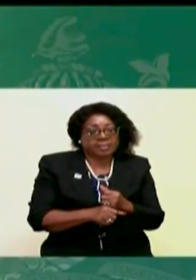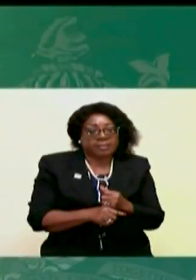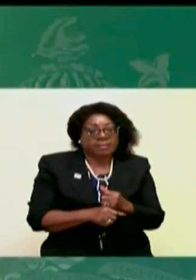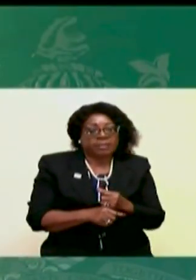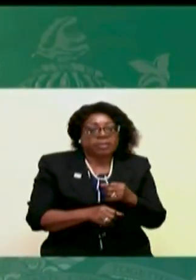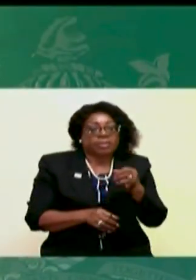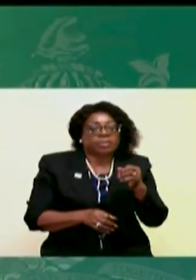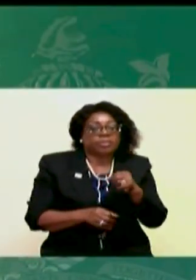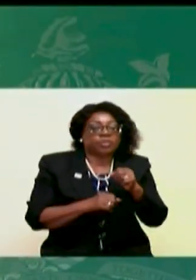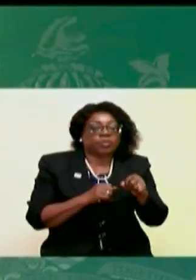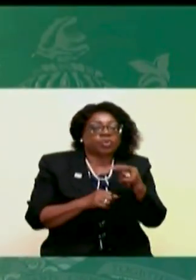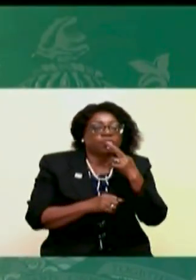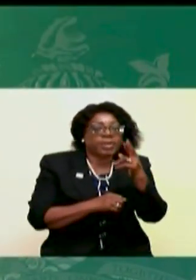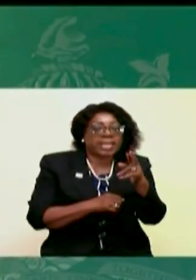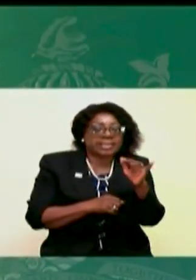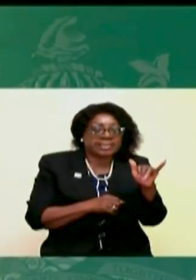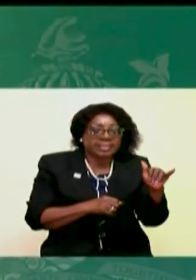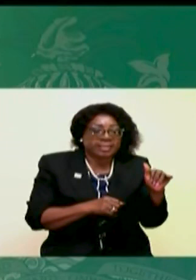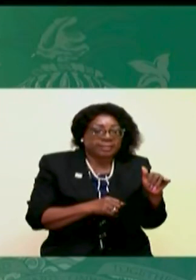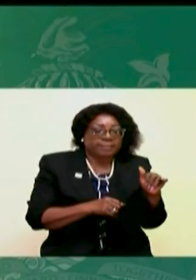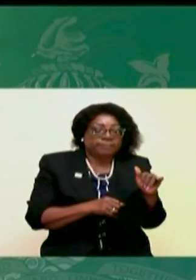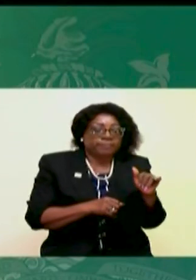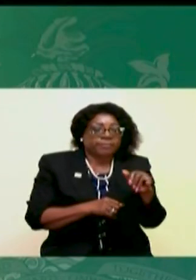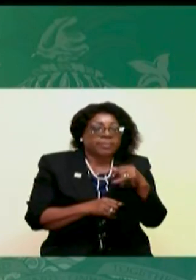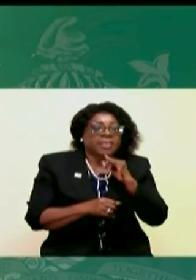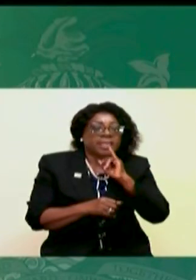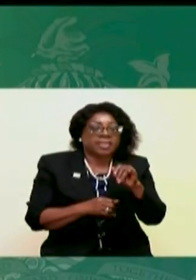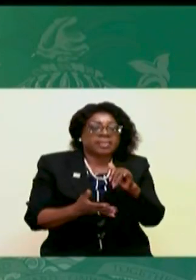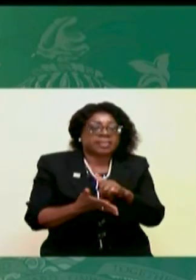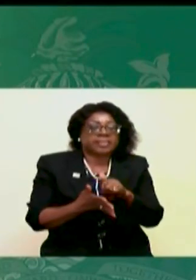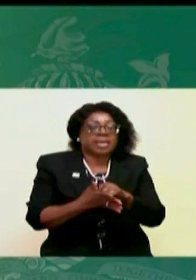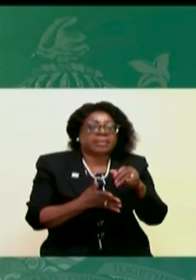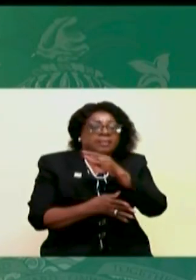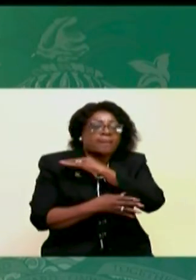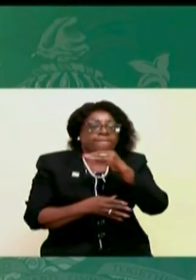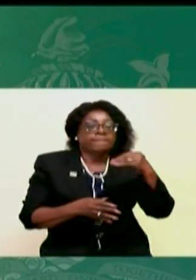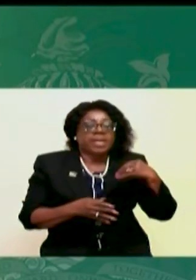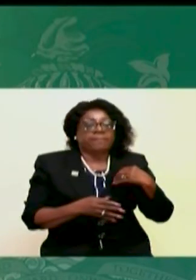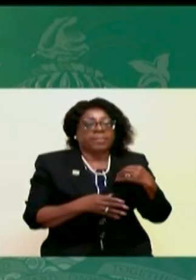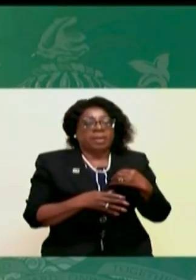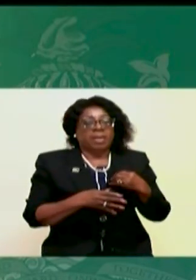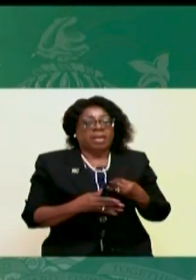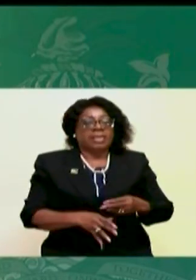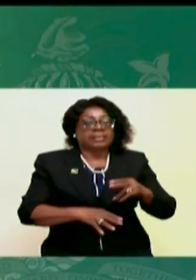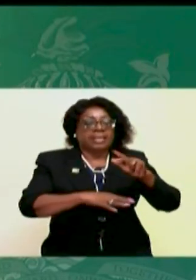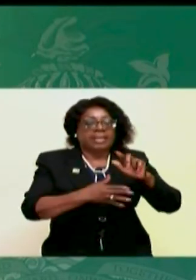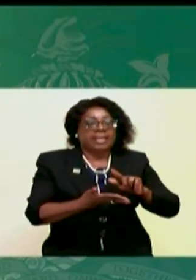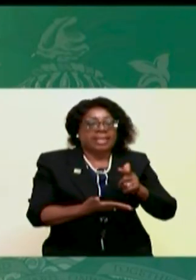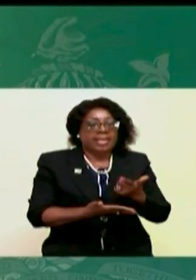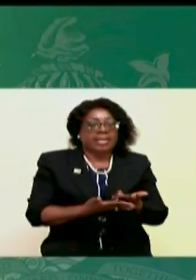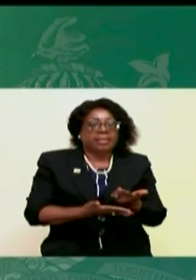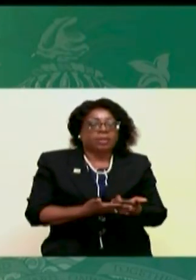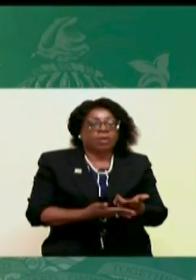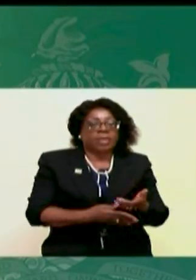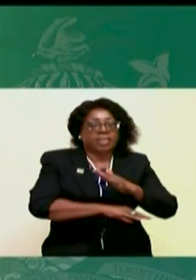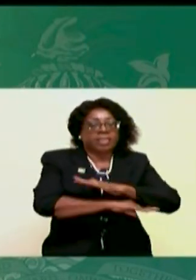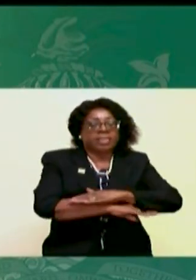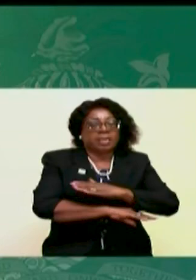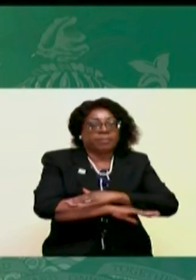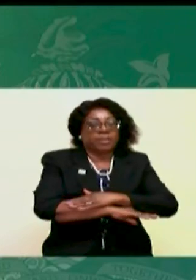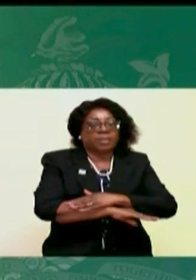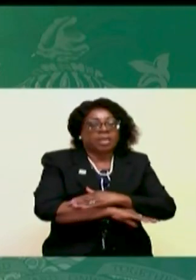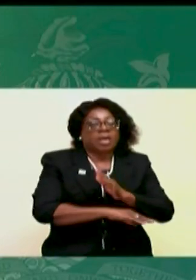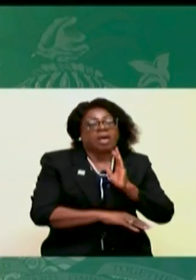the reality about it is that the member has laid on the table, and you will be here